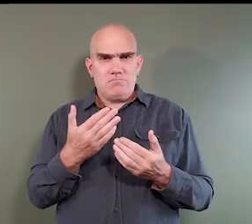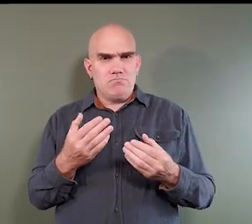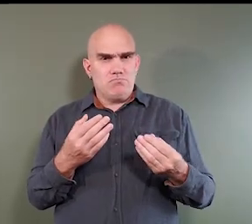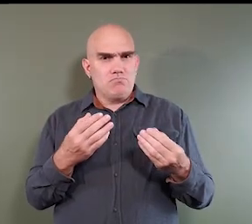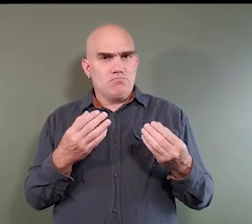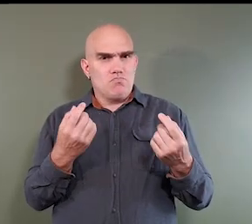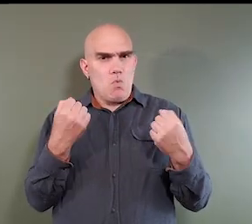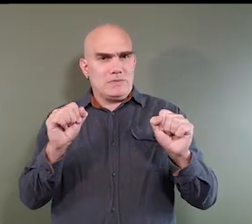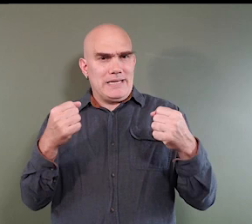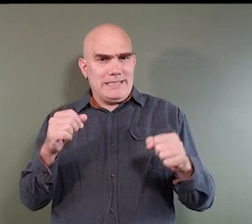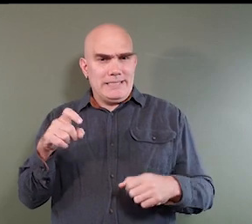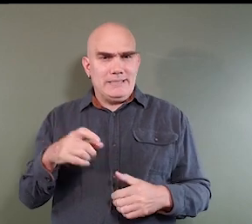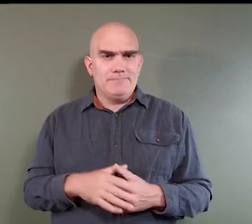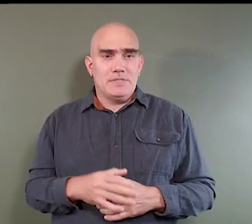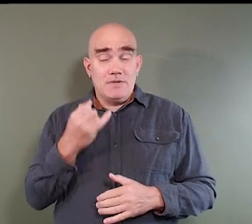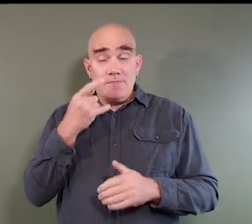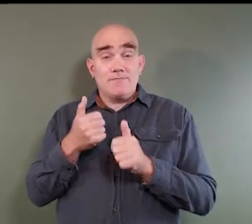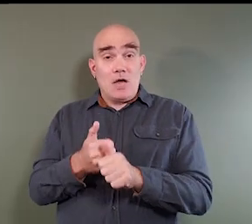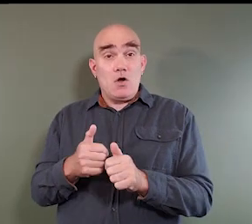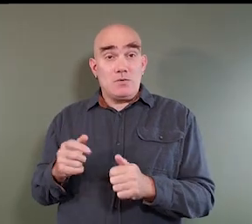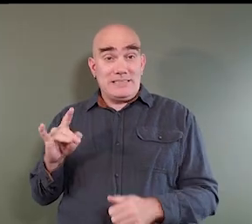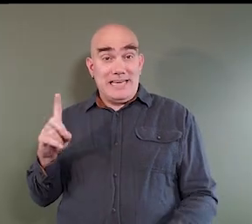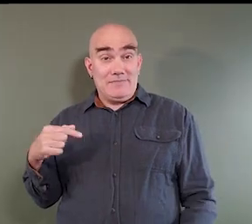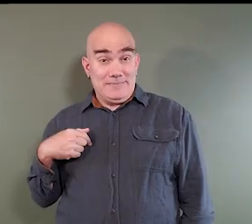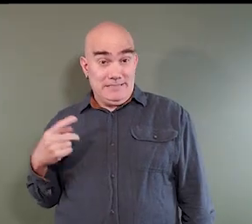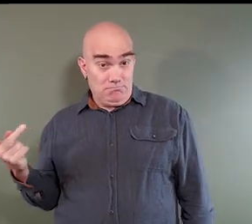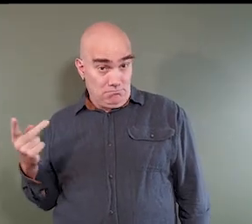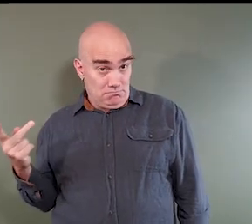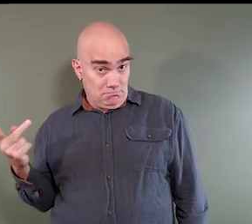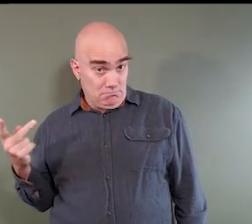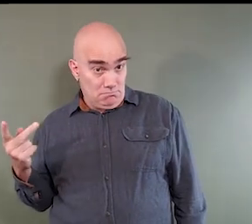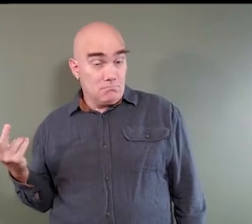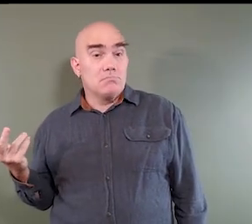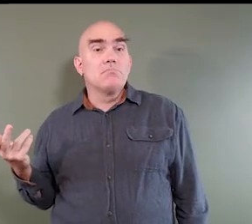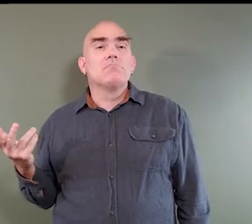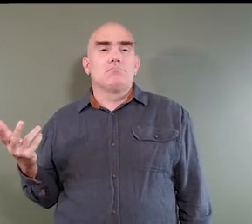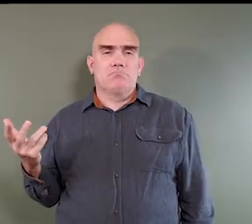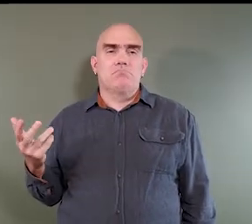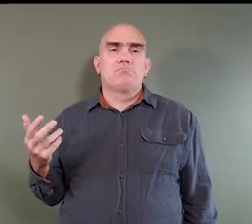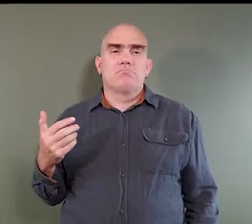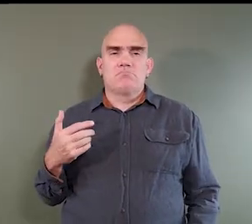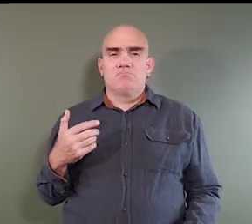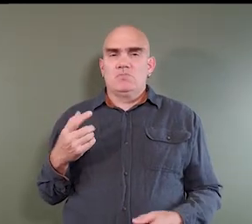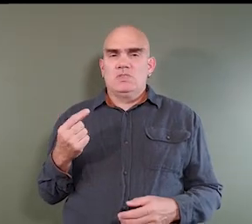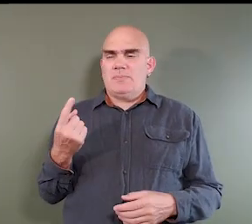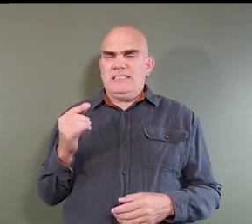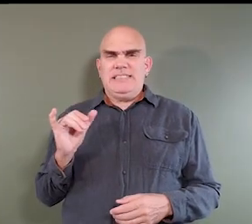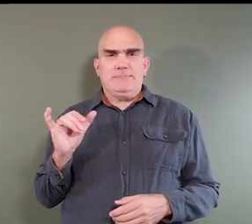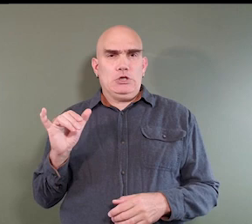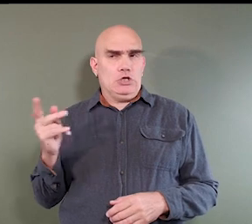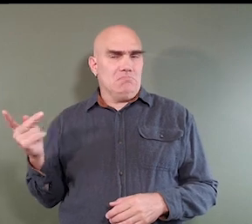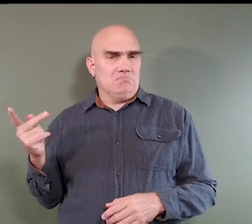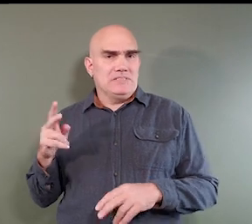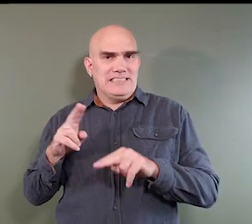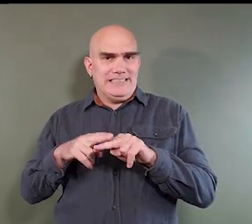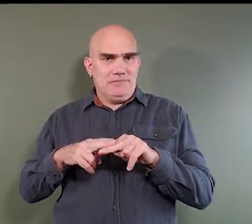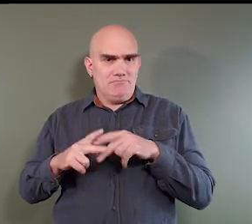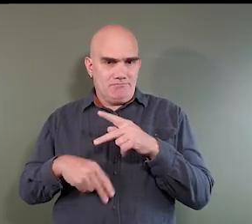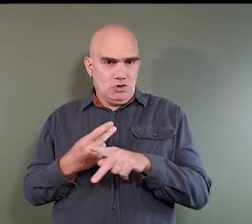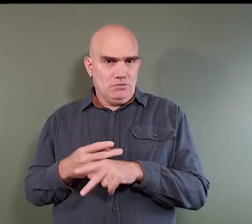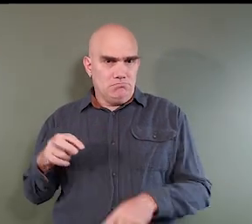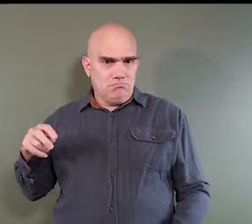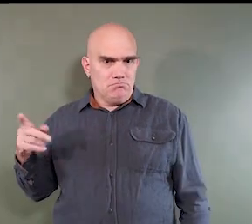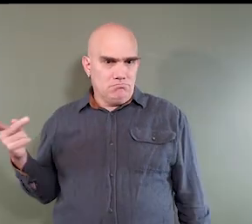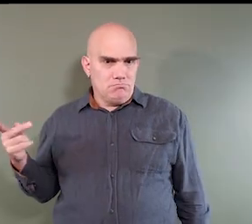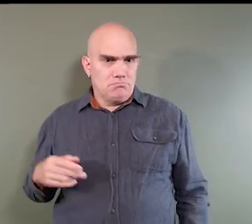it. Again, if you're following along with David and I, doing something very similar at a seated